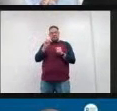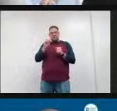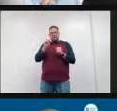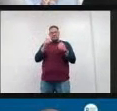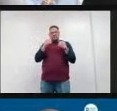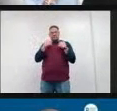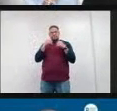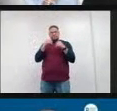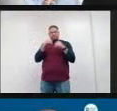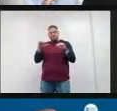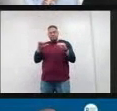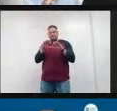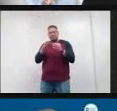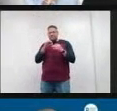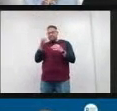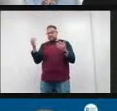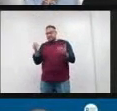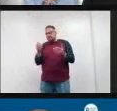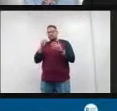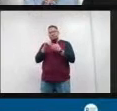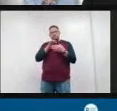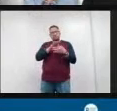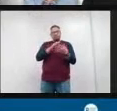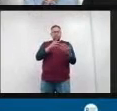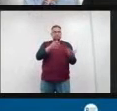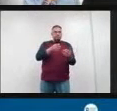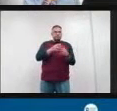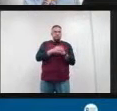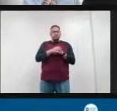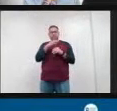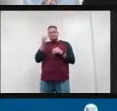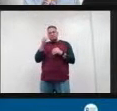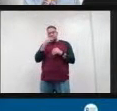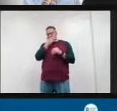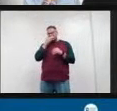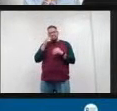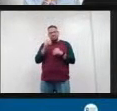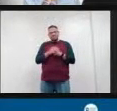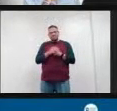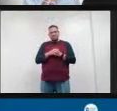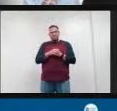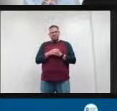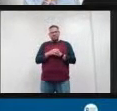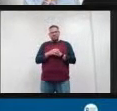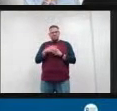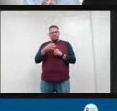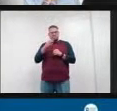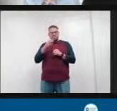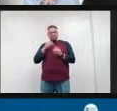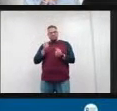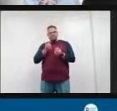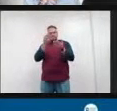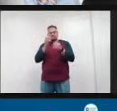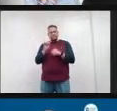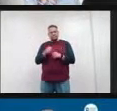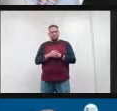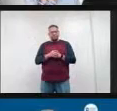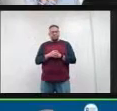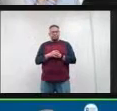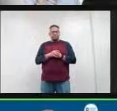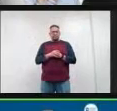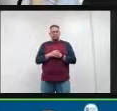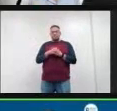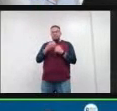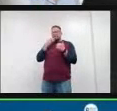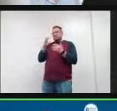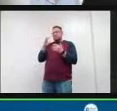here, along with interest and needs, that's my suggestion there. Thank you,